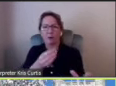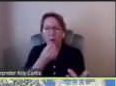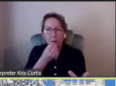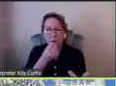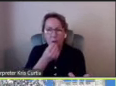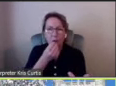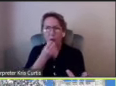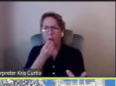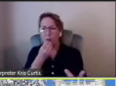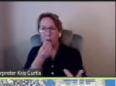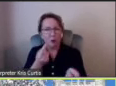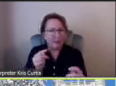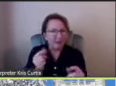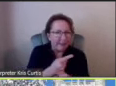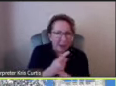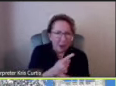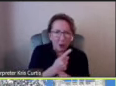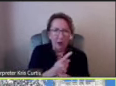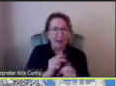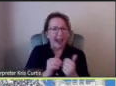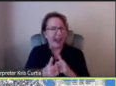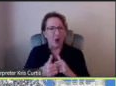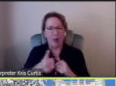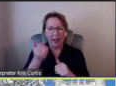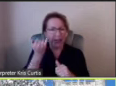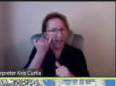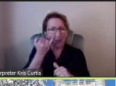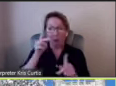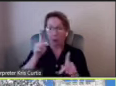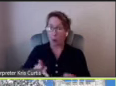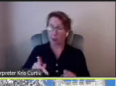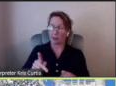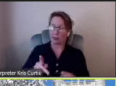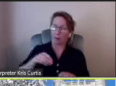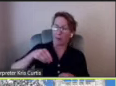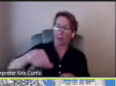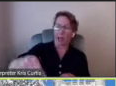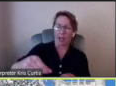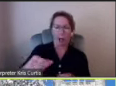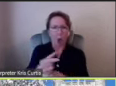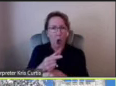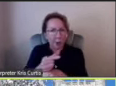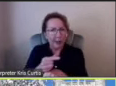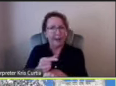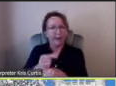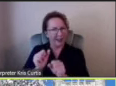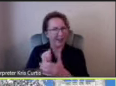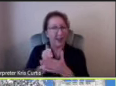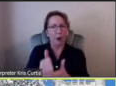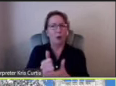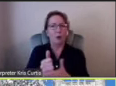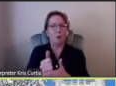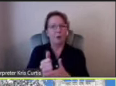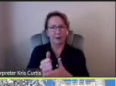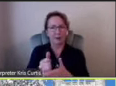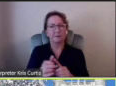and community gardening can actually help food insecurity, which in fact causes obesity and other